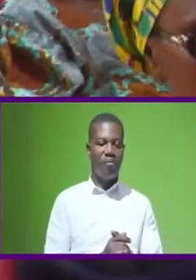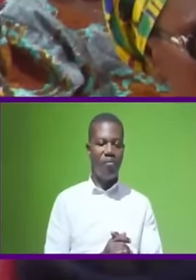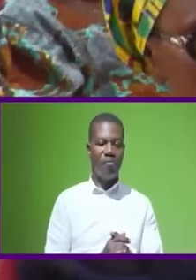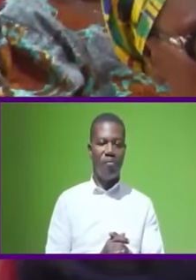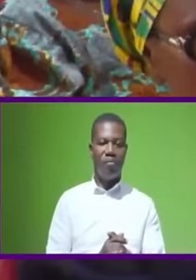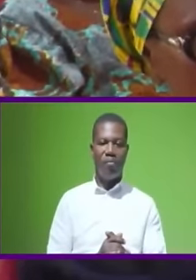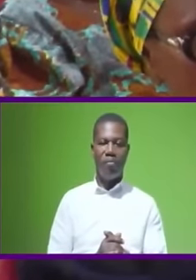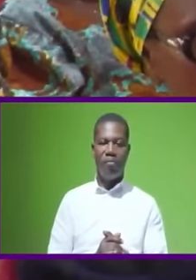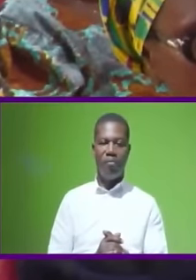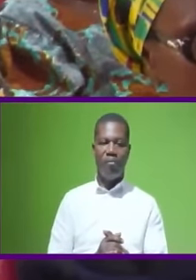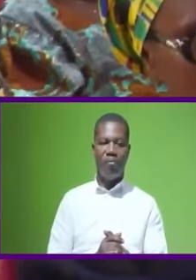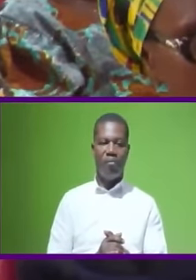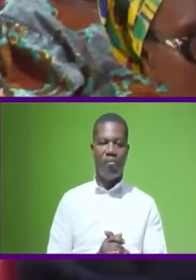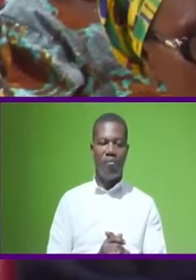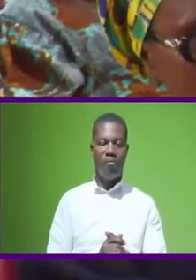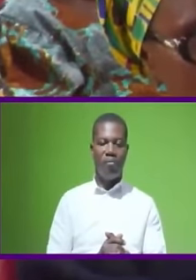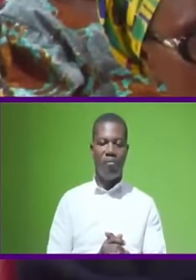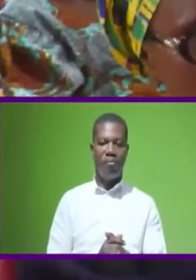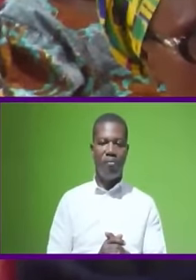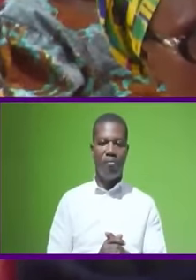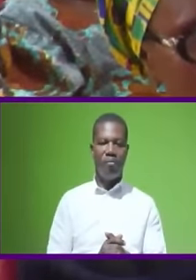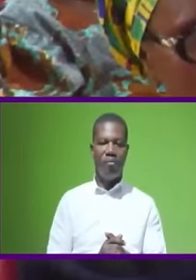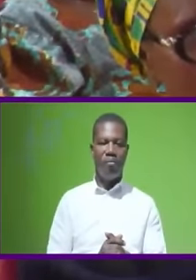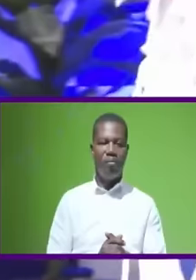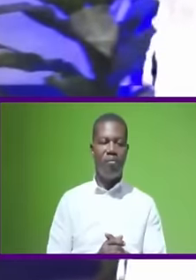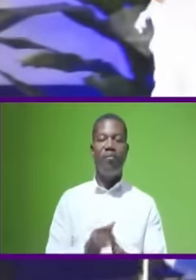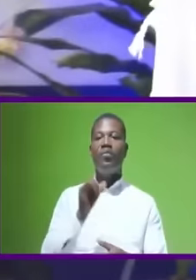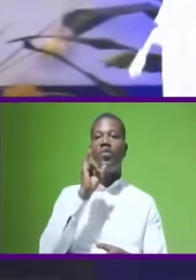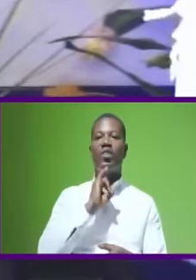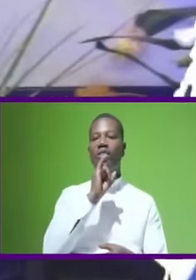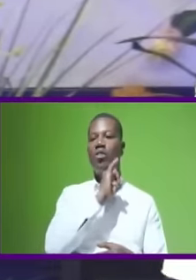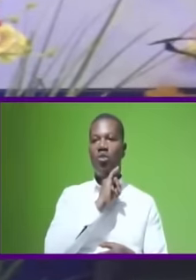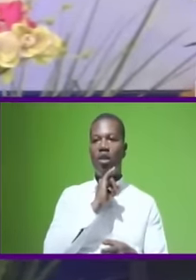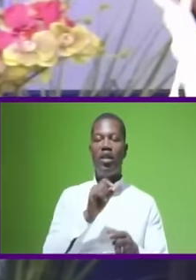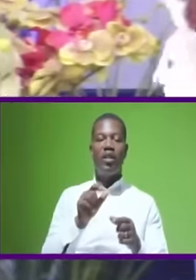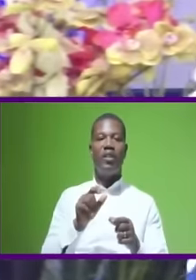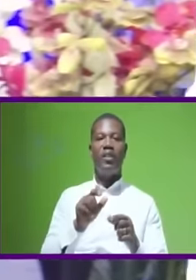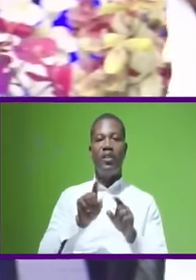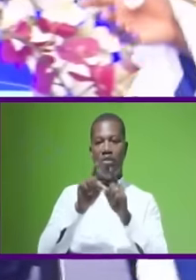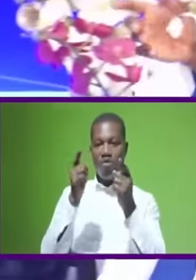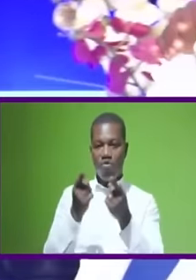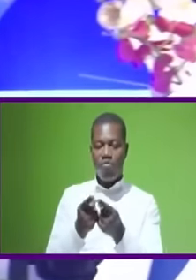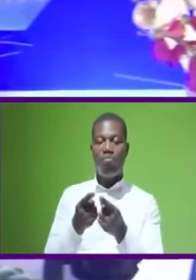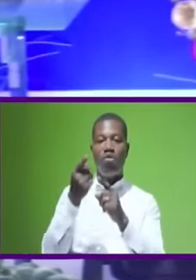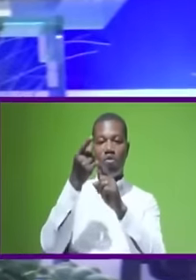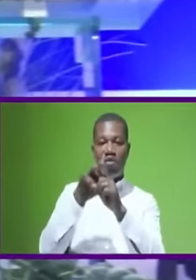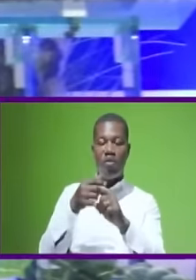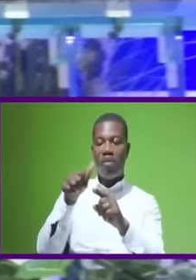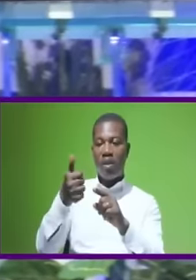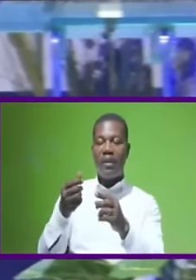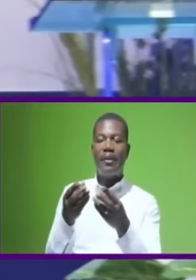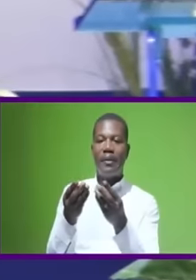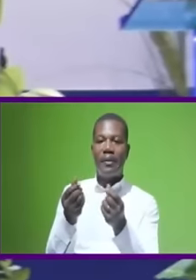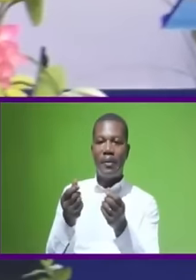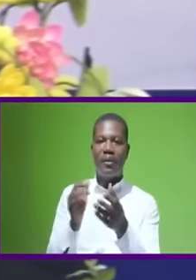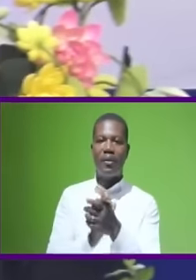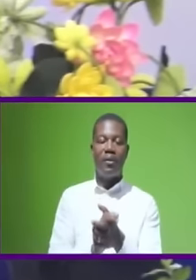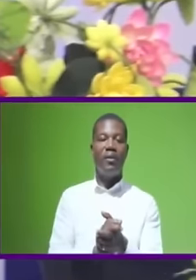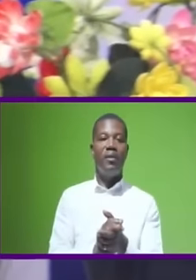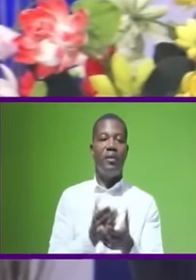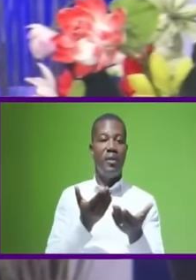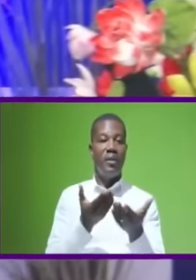emanate from a certain land. Israel for Ephrasas, Ibiso, one was Sasuniama, a